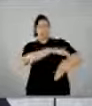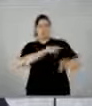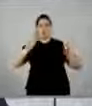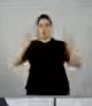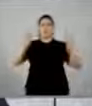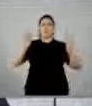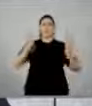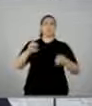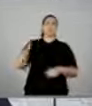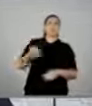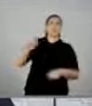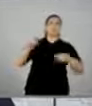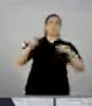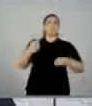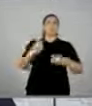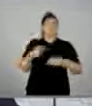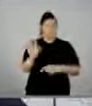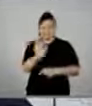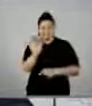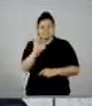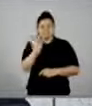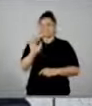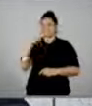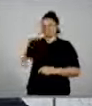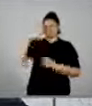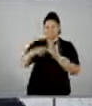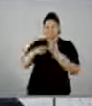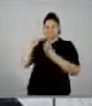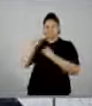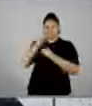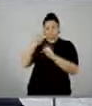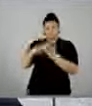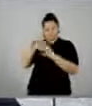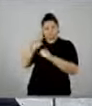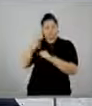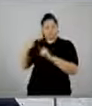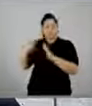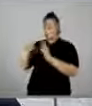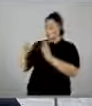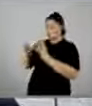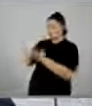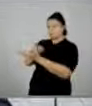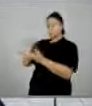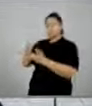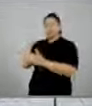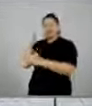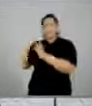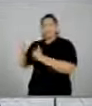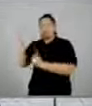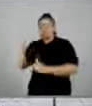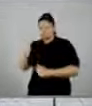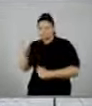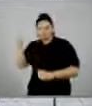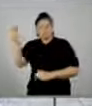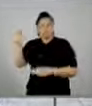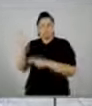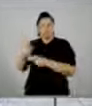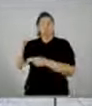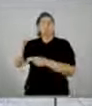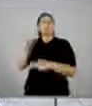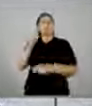timely process that the TGA, I think, has ever undertaken for any vaccine. And they've done it in a way which has cut no corners, ensured